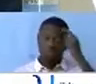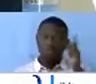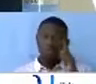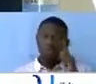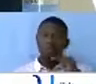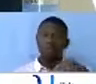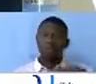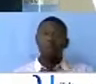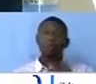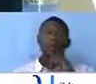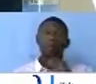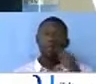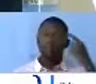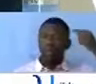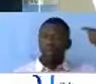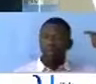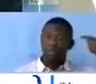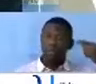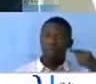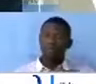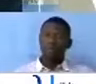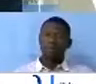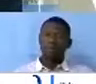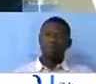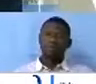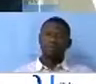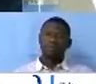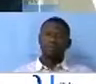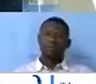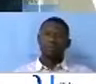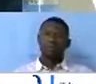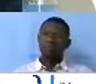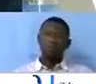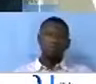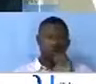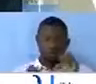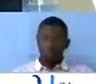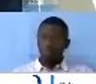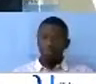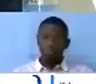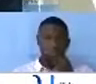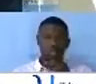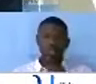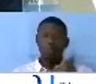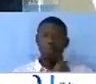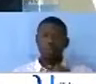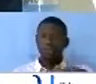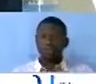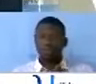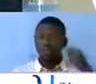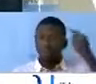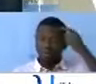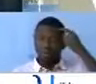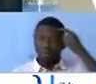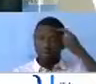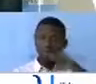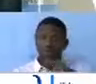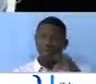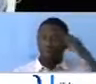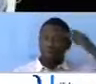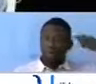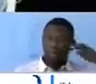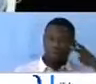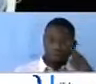state of a man's mind is like the state of his digestion. You cannot tell what is in my head. You are not a mind reader.